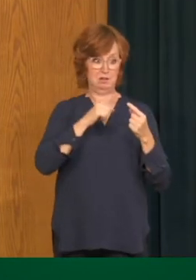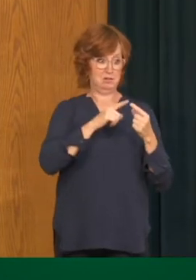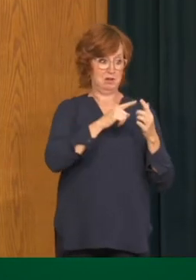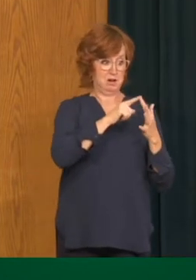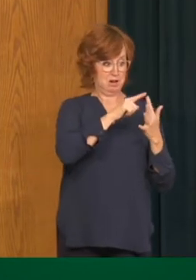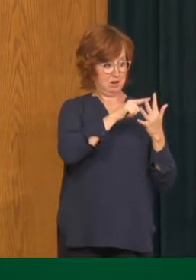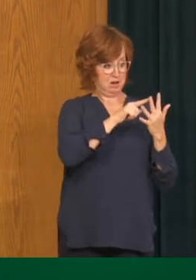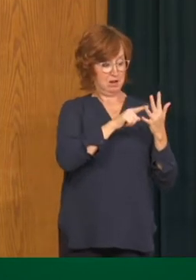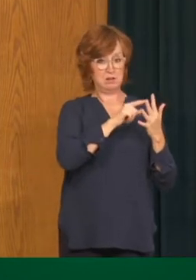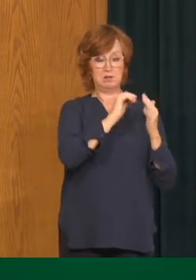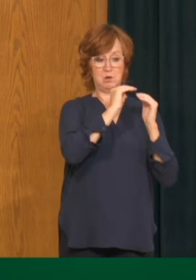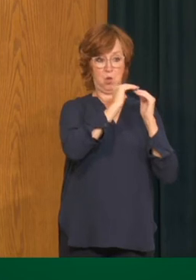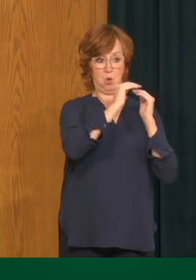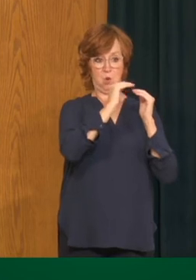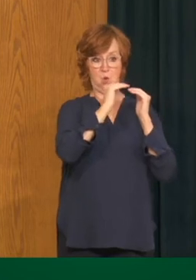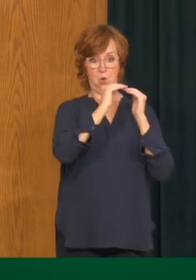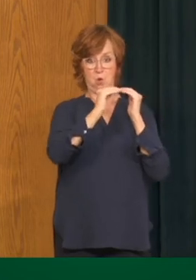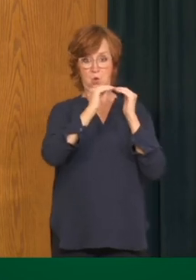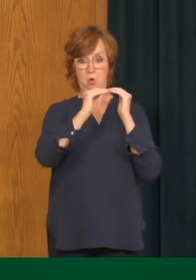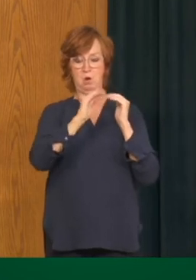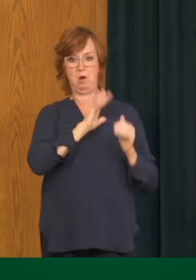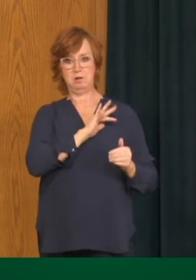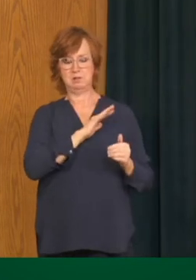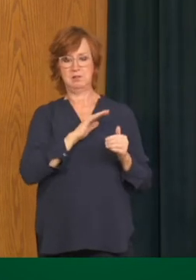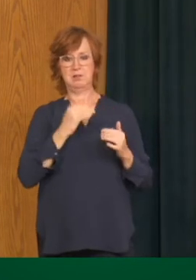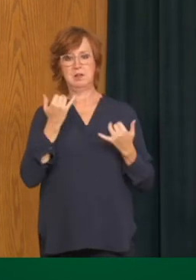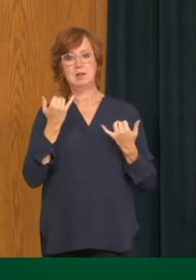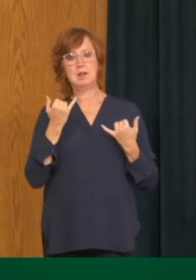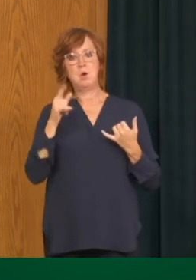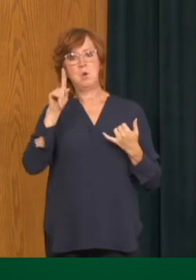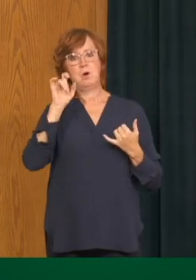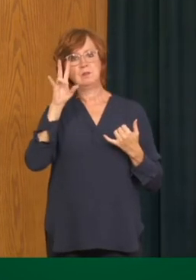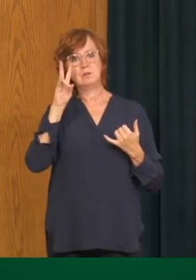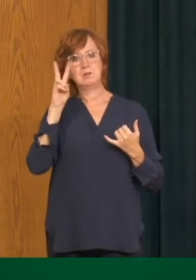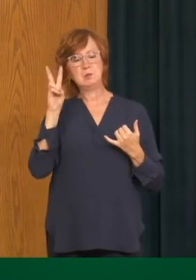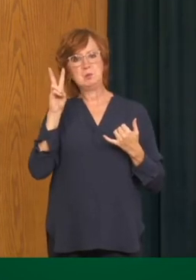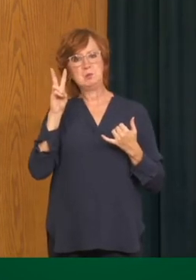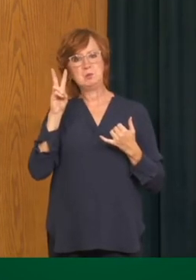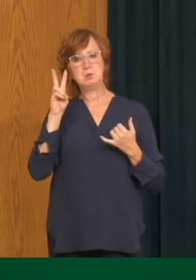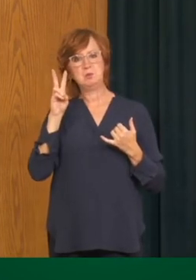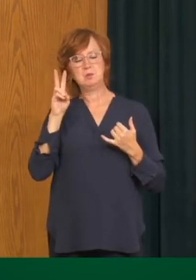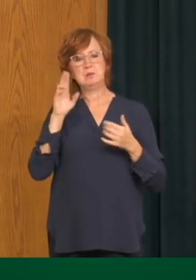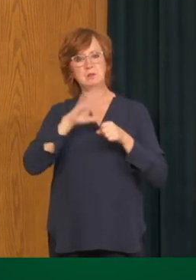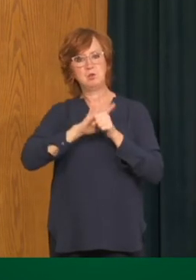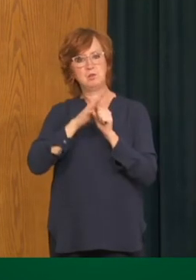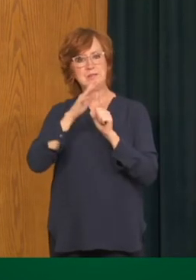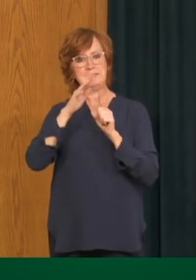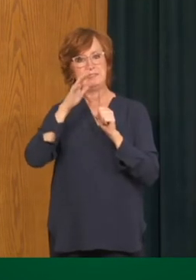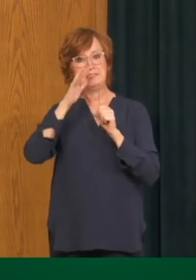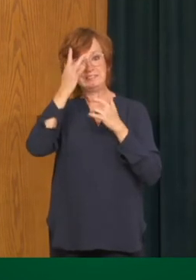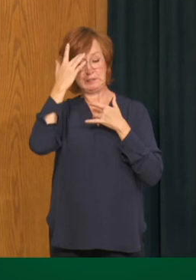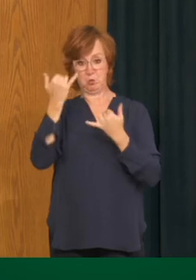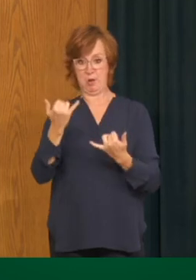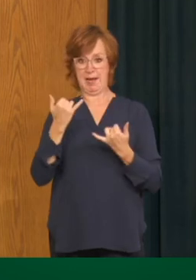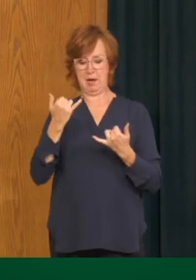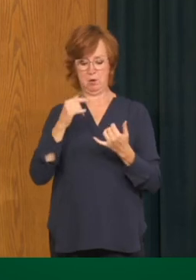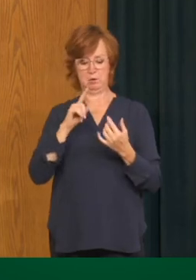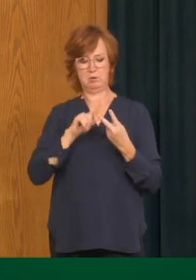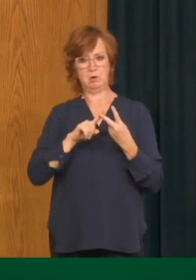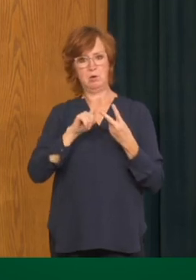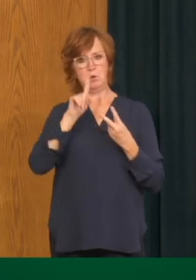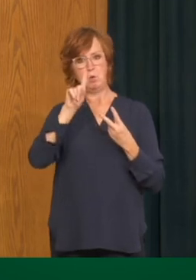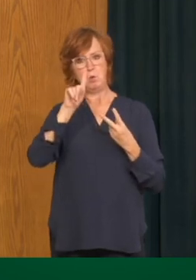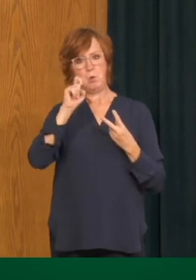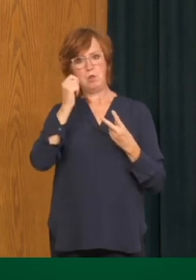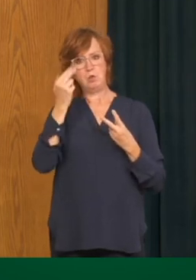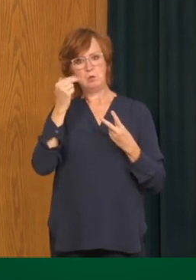in the province. We're at 172 active cases today. 113 of those cases are in settings of communal living, and we're